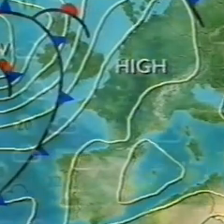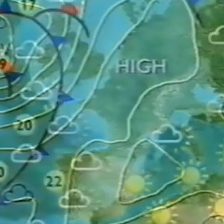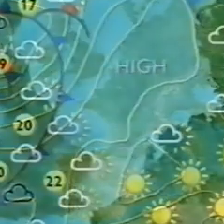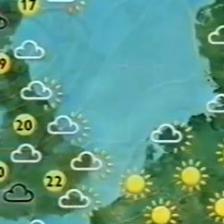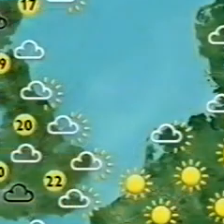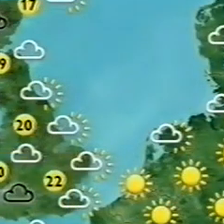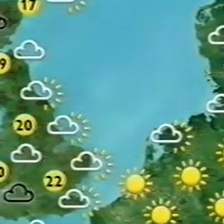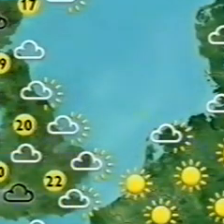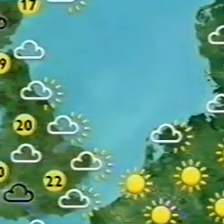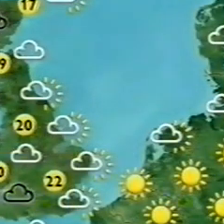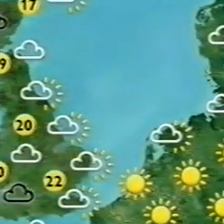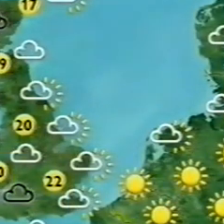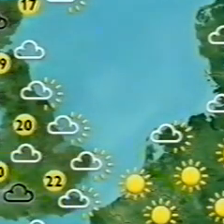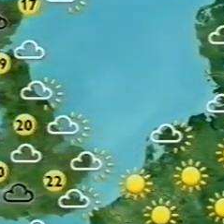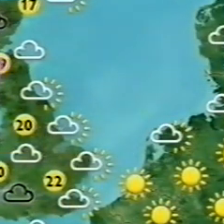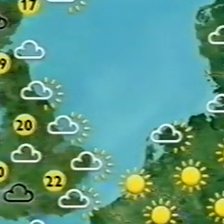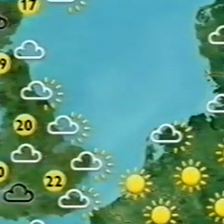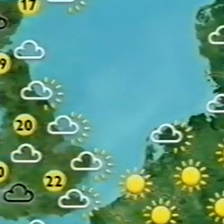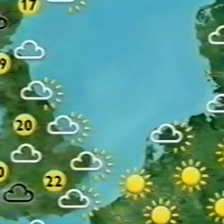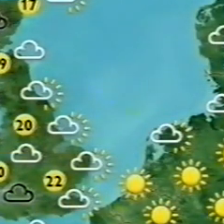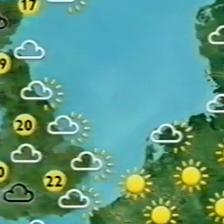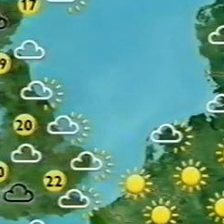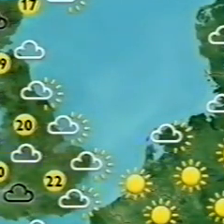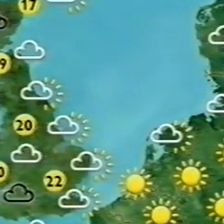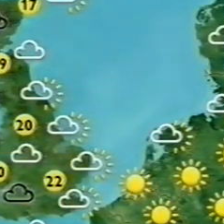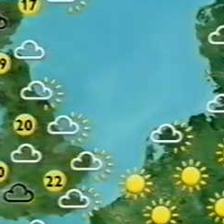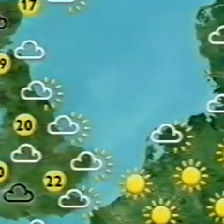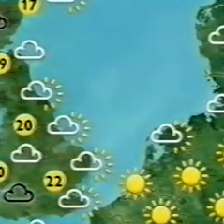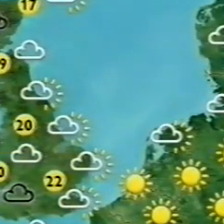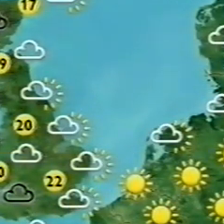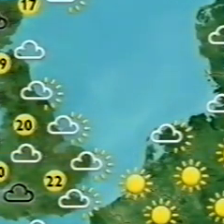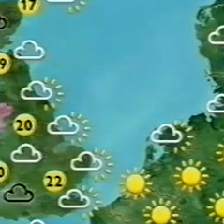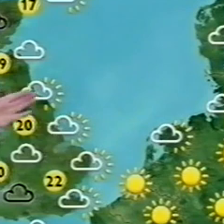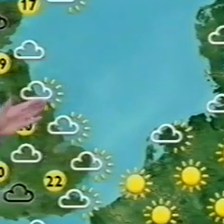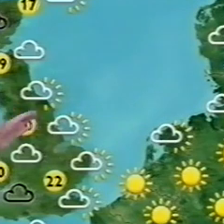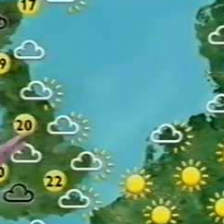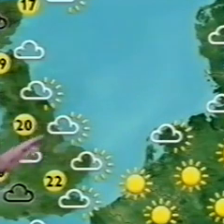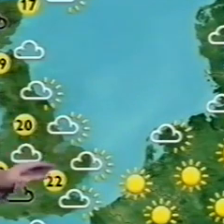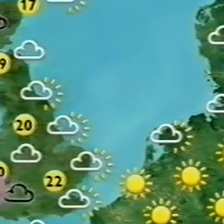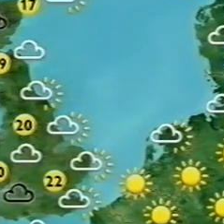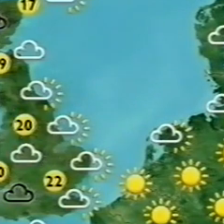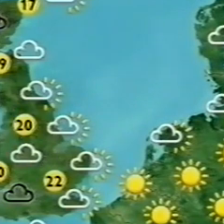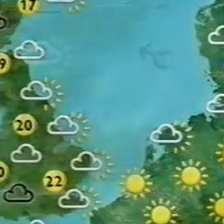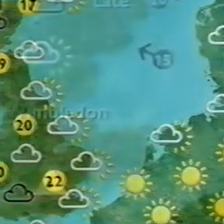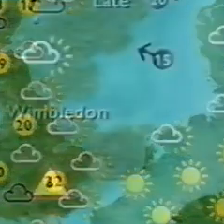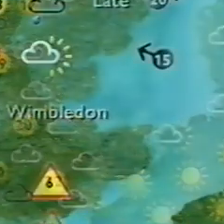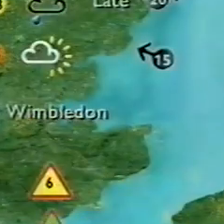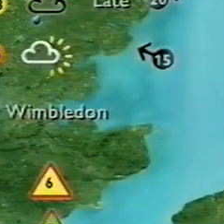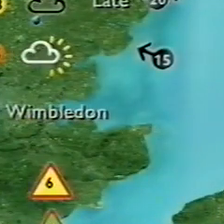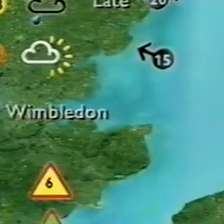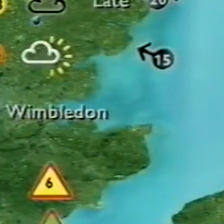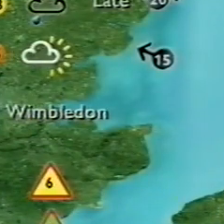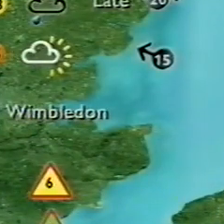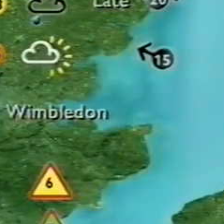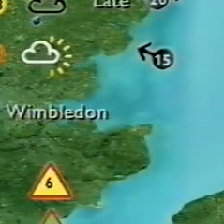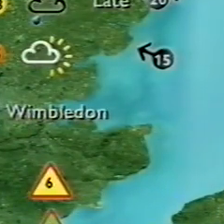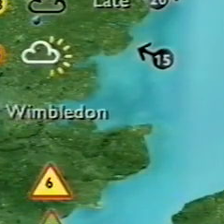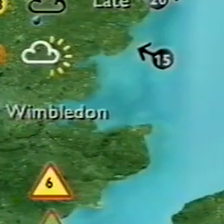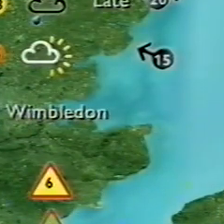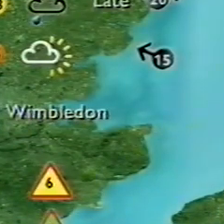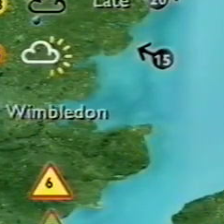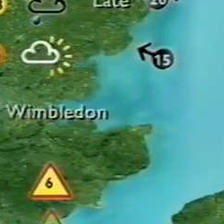across the north-western half of the country, bringing some outbreaks of rain, followed by brighter weather with showers. The south-east, though, stays fine and dry. In